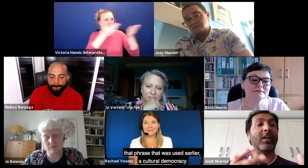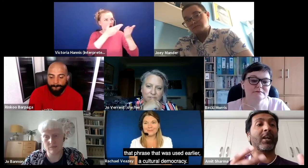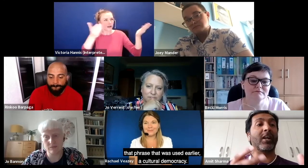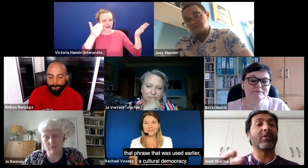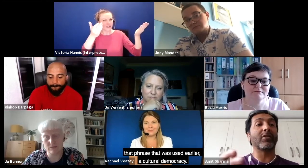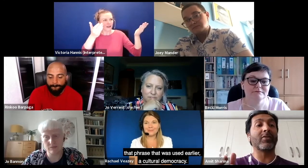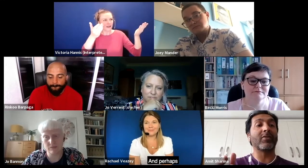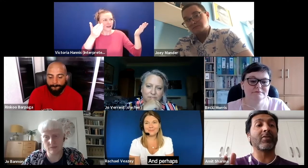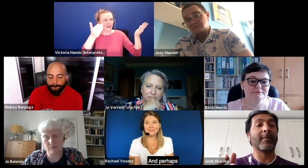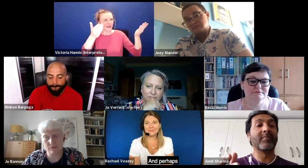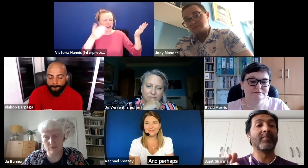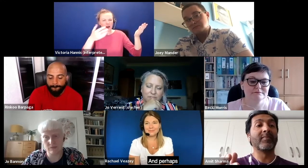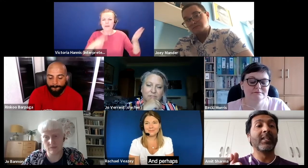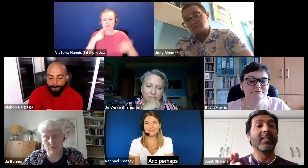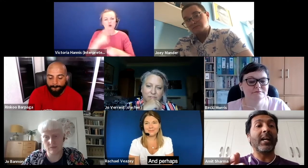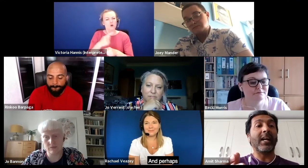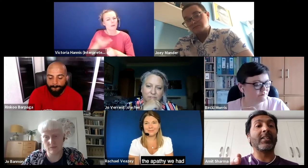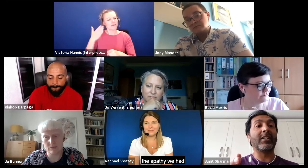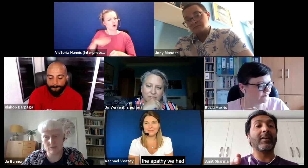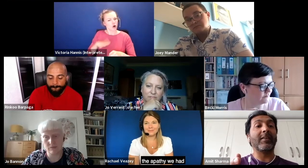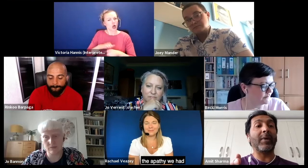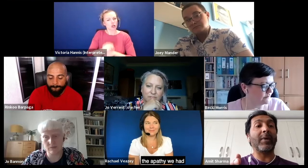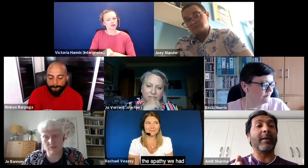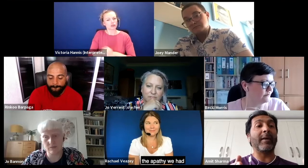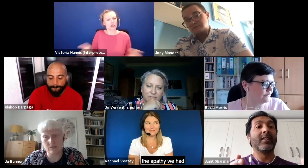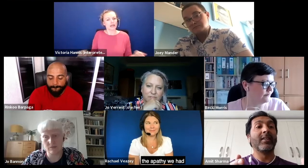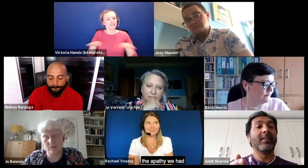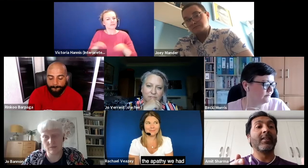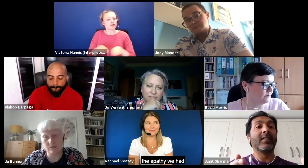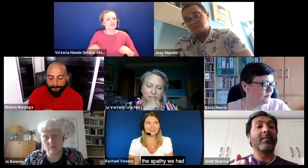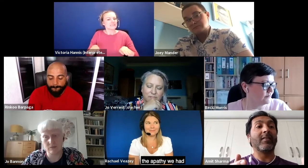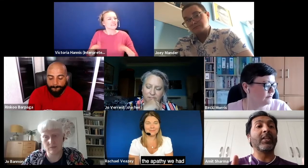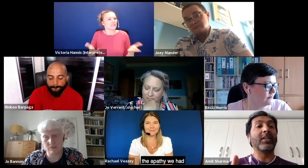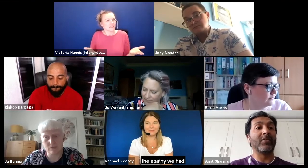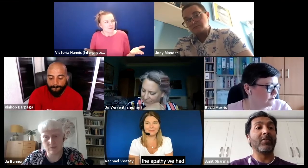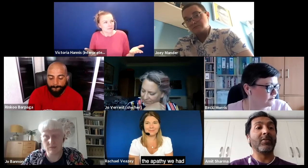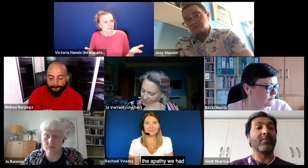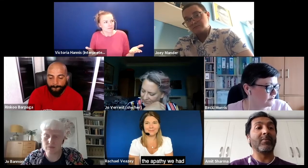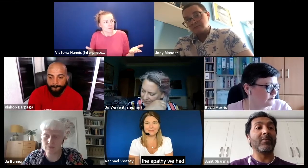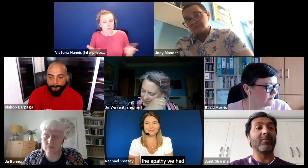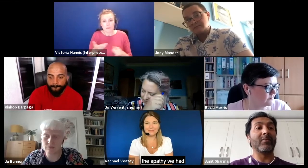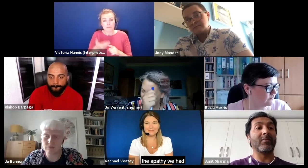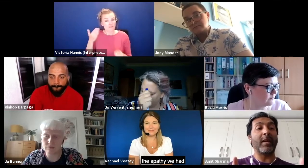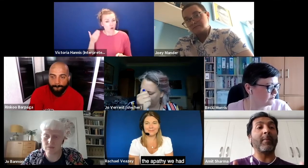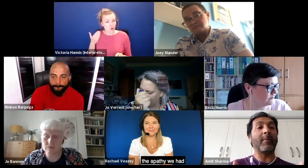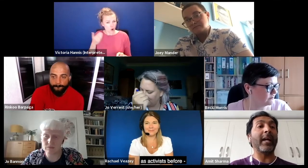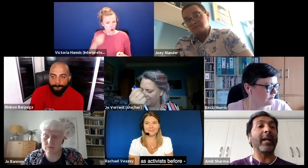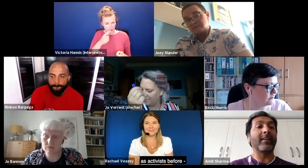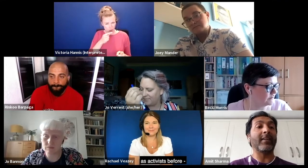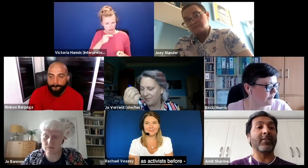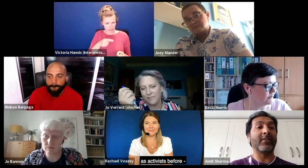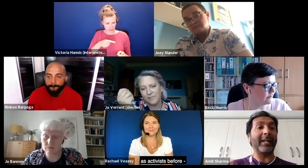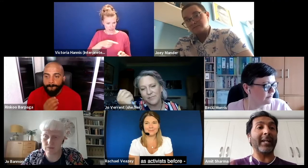cultural democracy. And perhaps the apathy we had